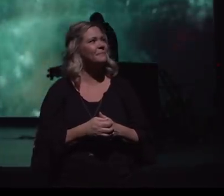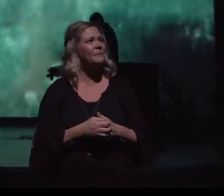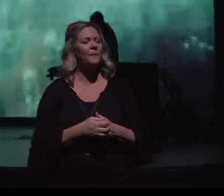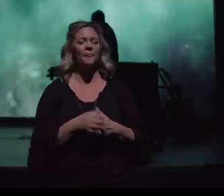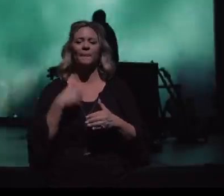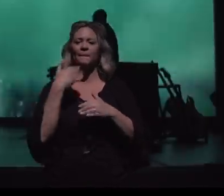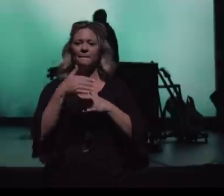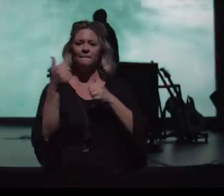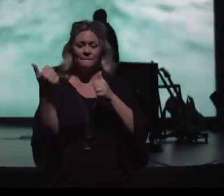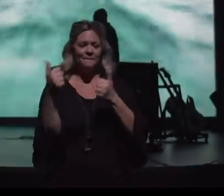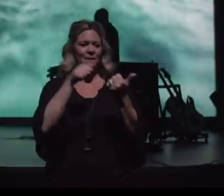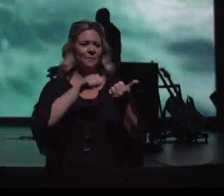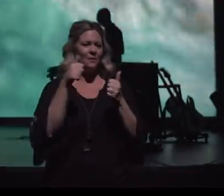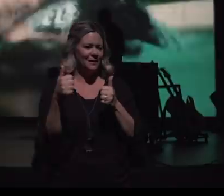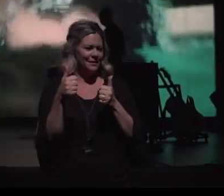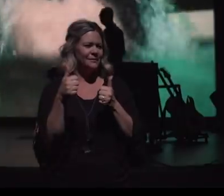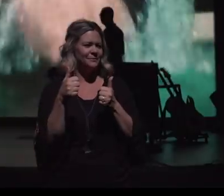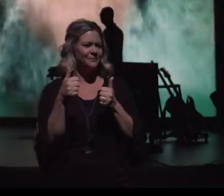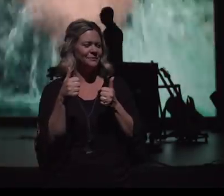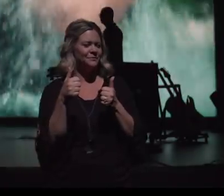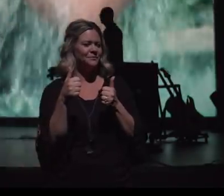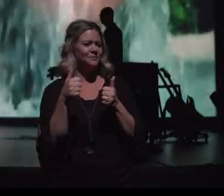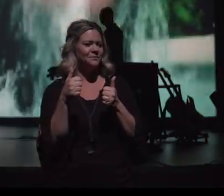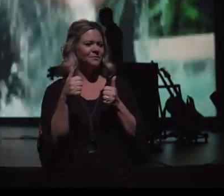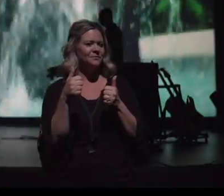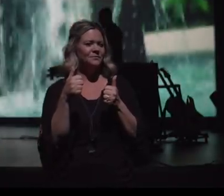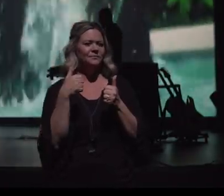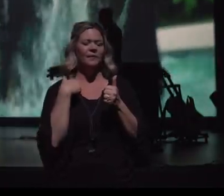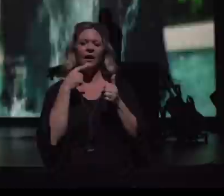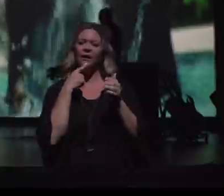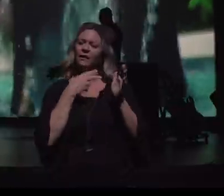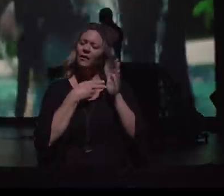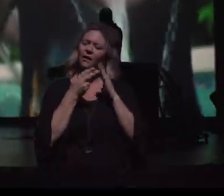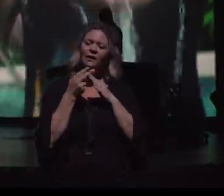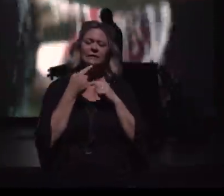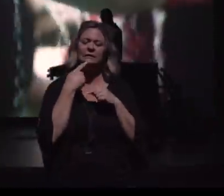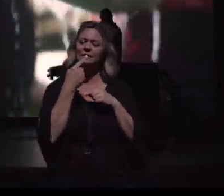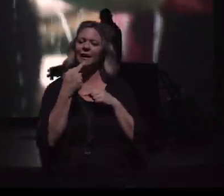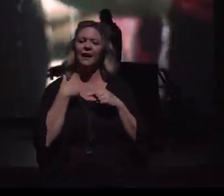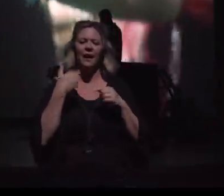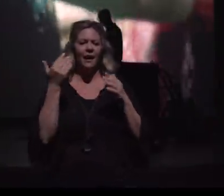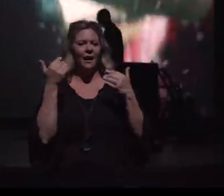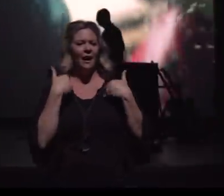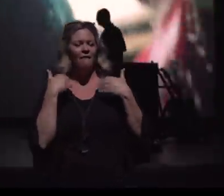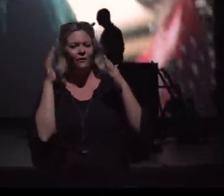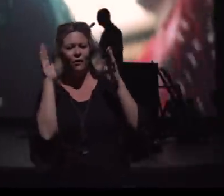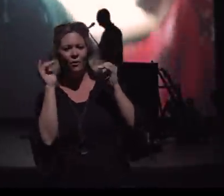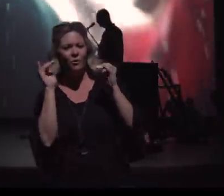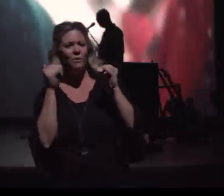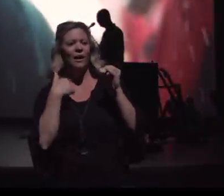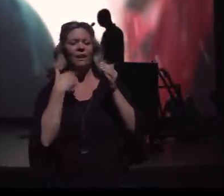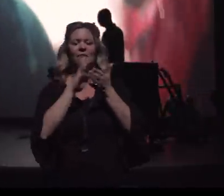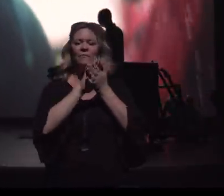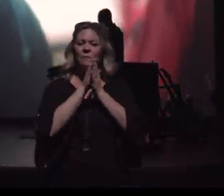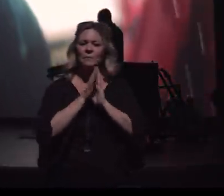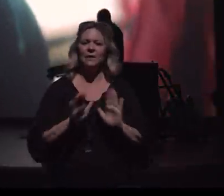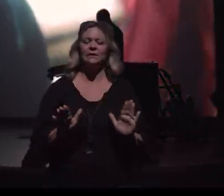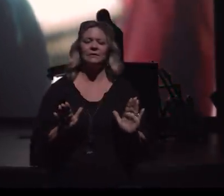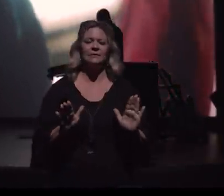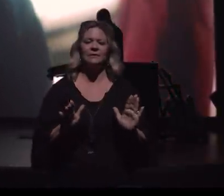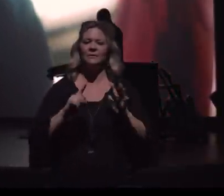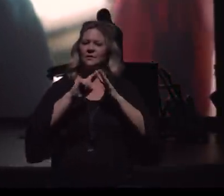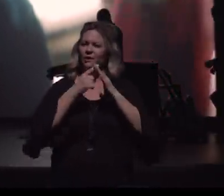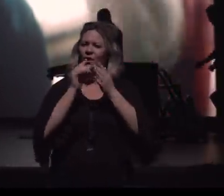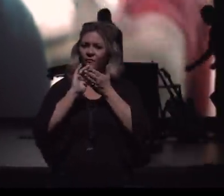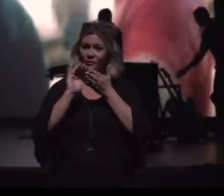So after I got baptized, I can honestly say, I have hope, I have peace. I'm starting